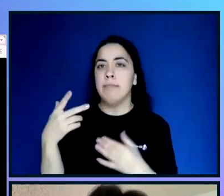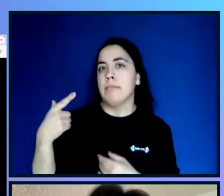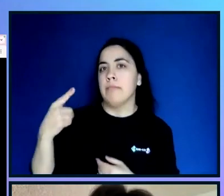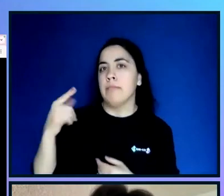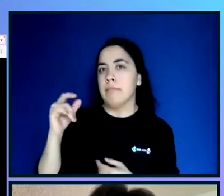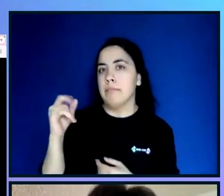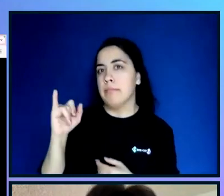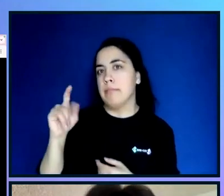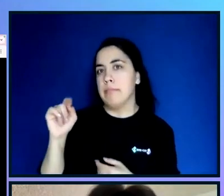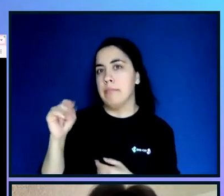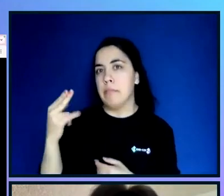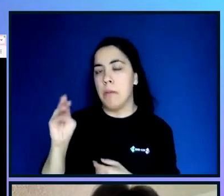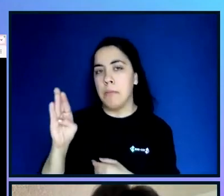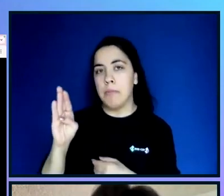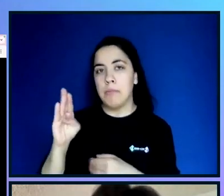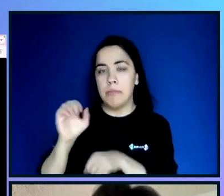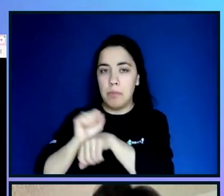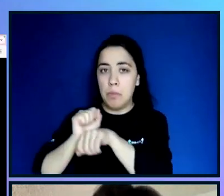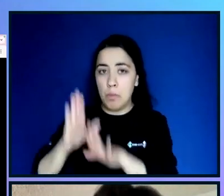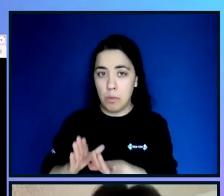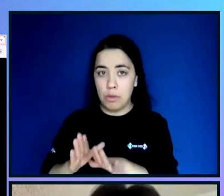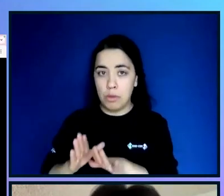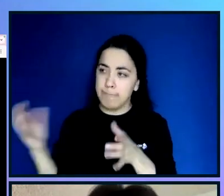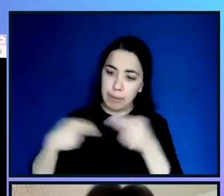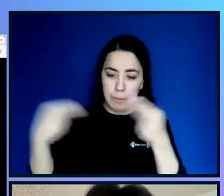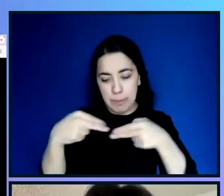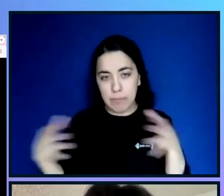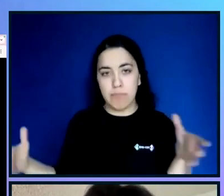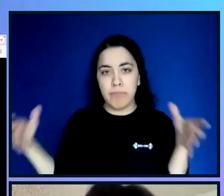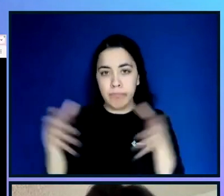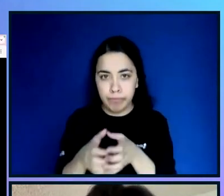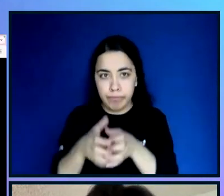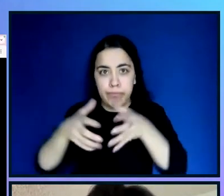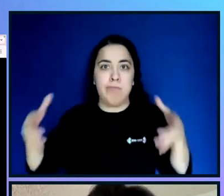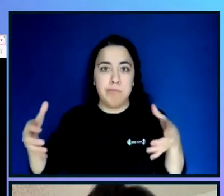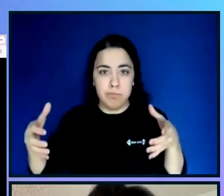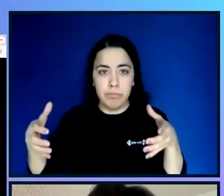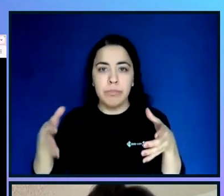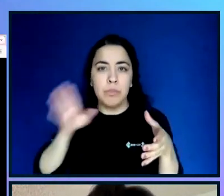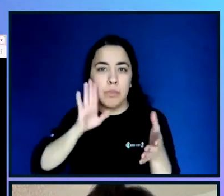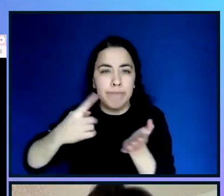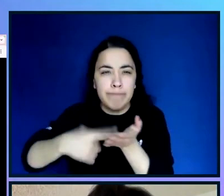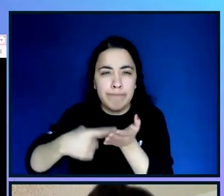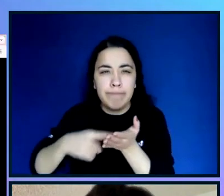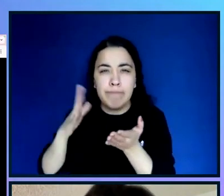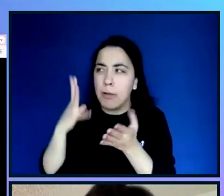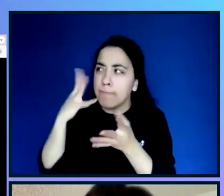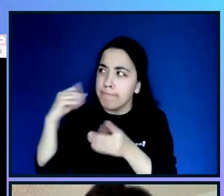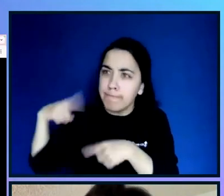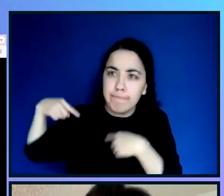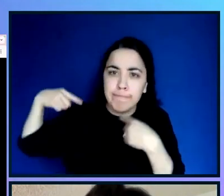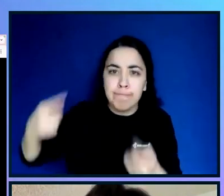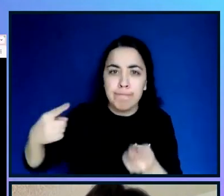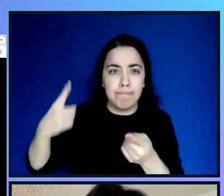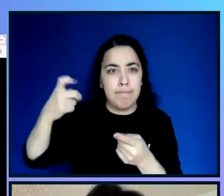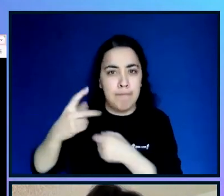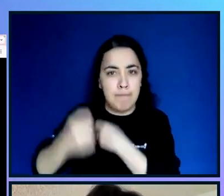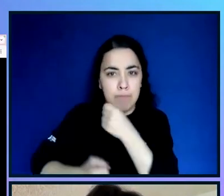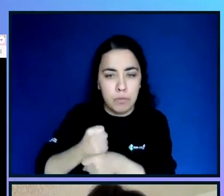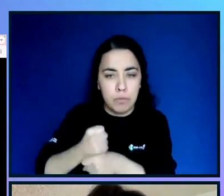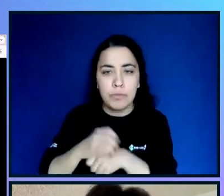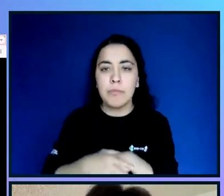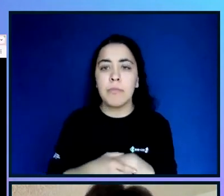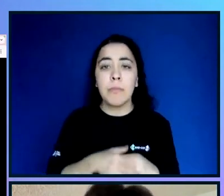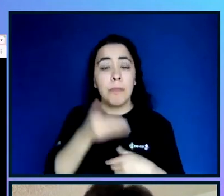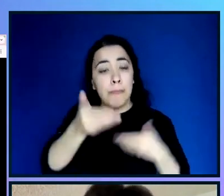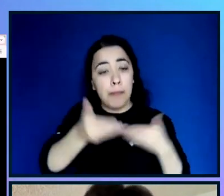employees, who we call Hubbers. We'll share this journey through the following sections. After some introductions, we'll talk about how